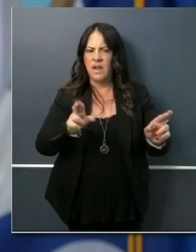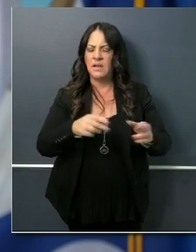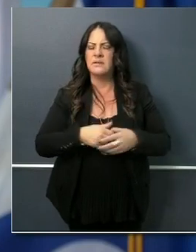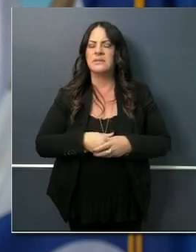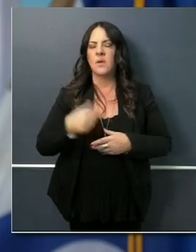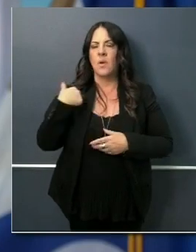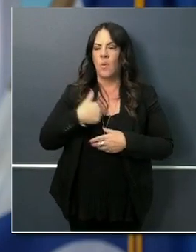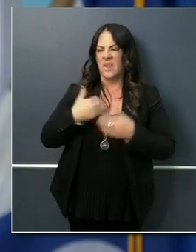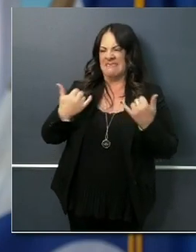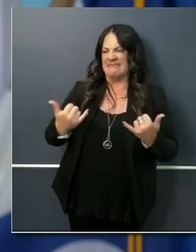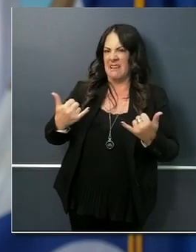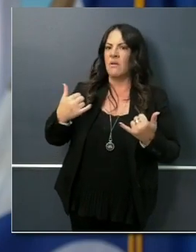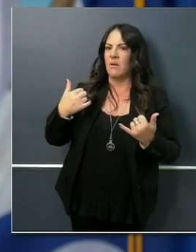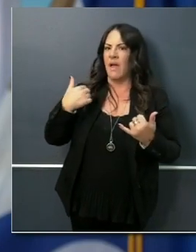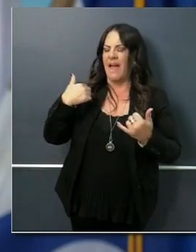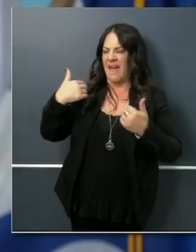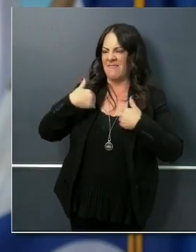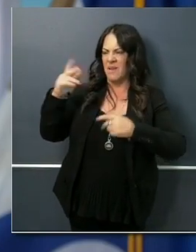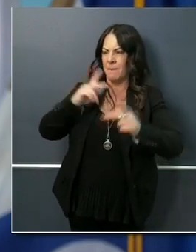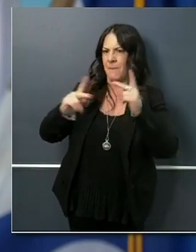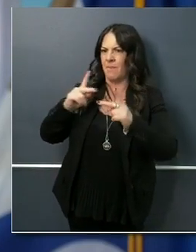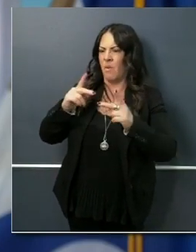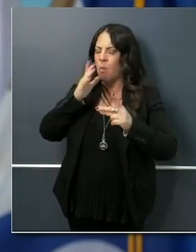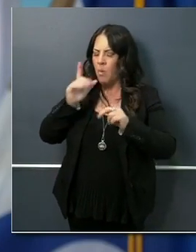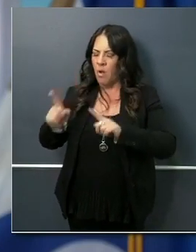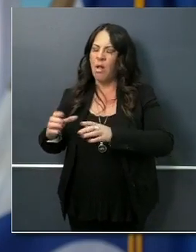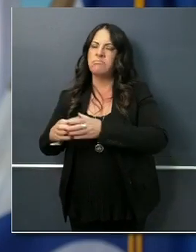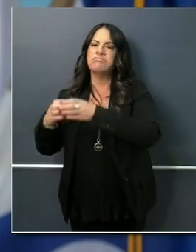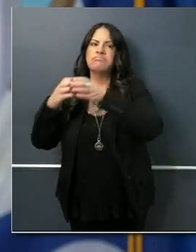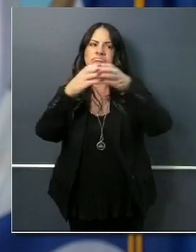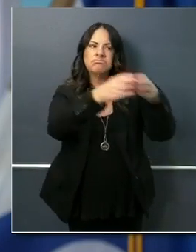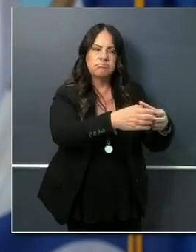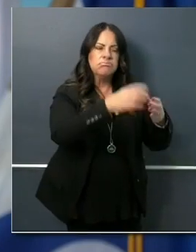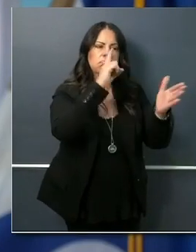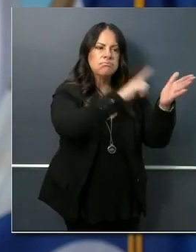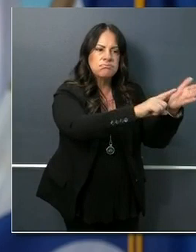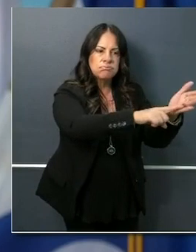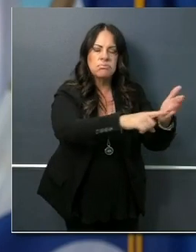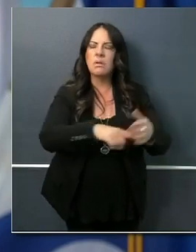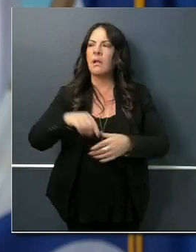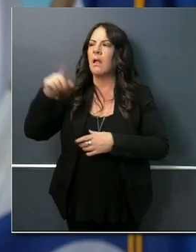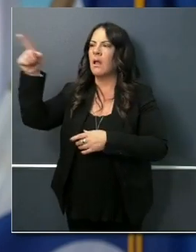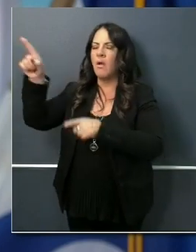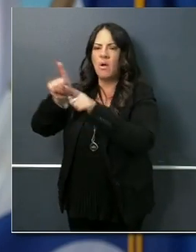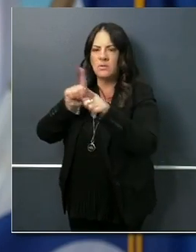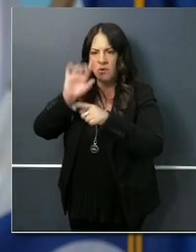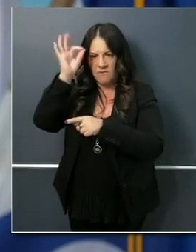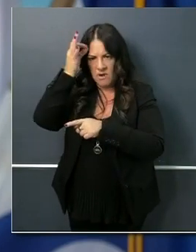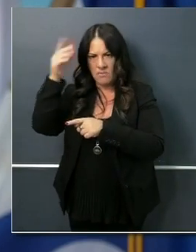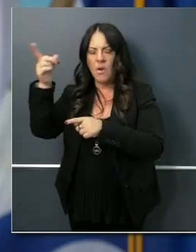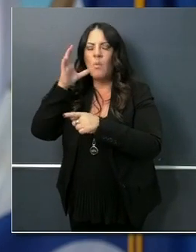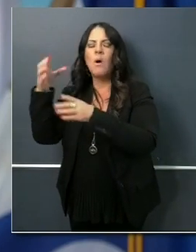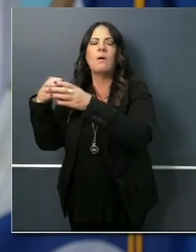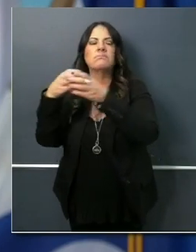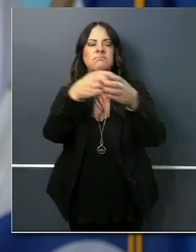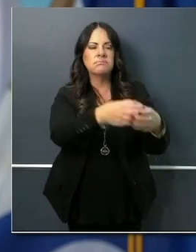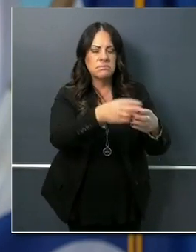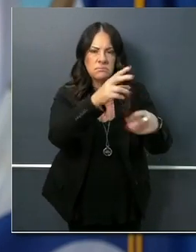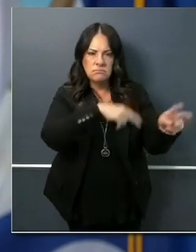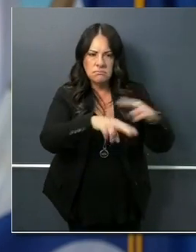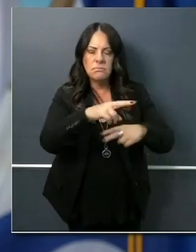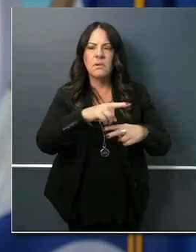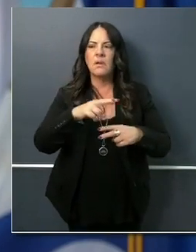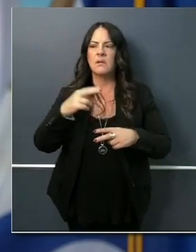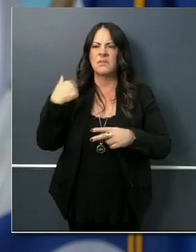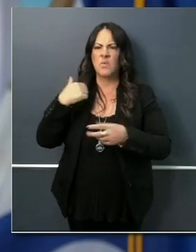this week, not only federal partners, not only our own efforts, but we have the partnerships of some of